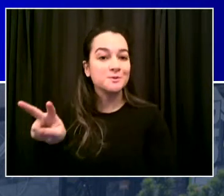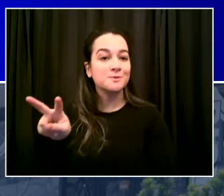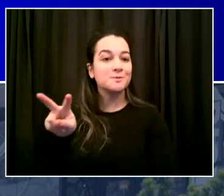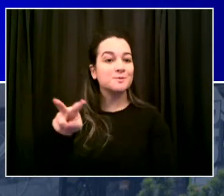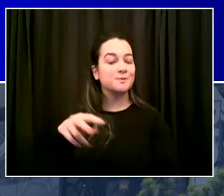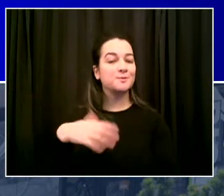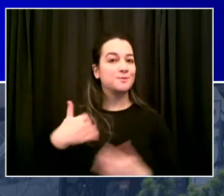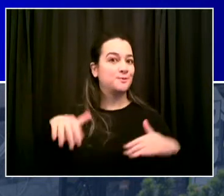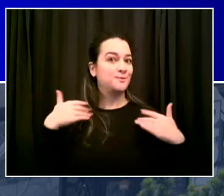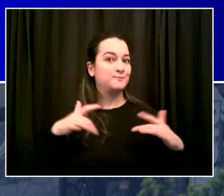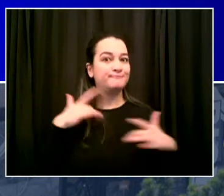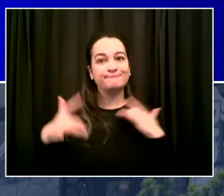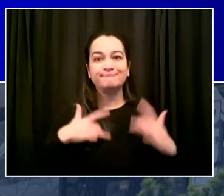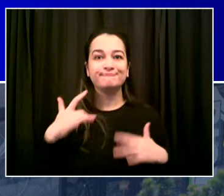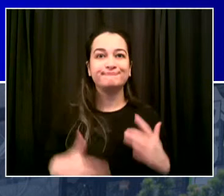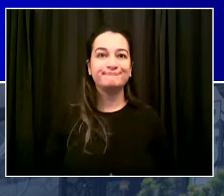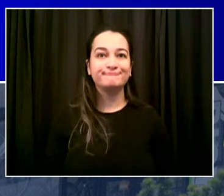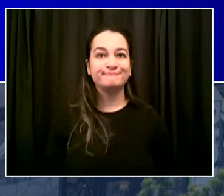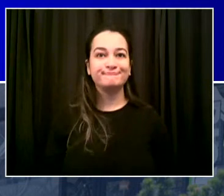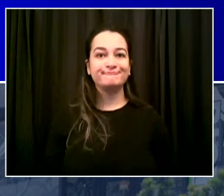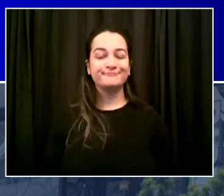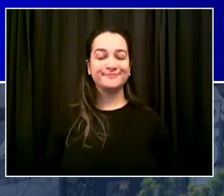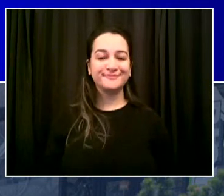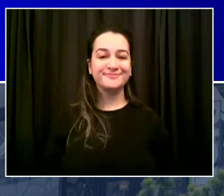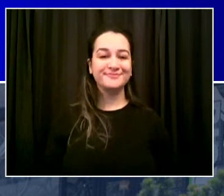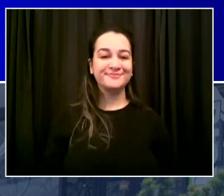should be. So please go to